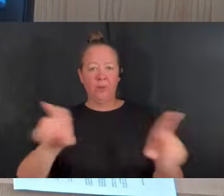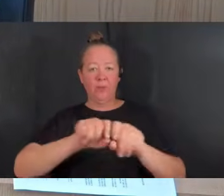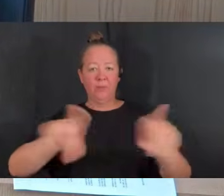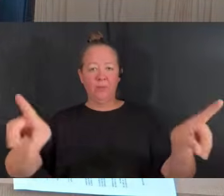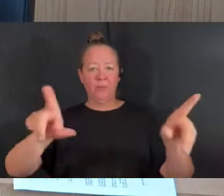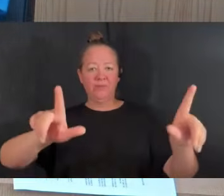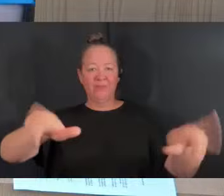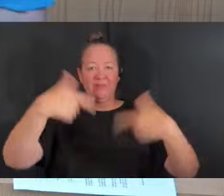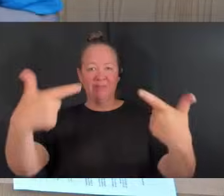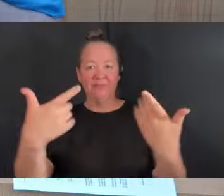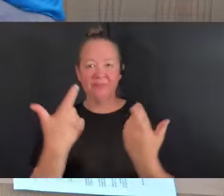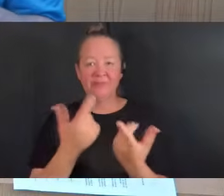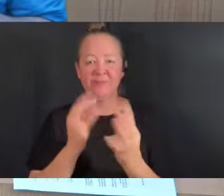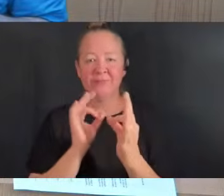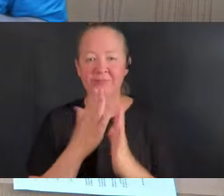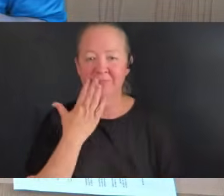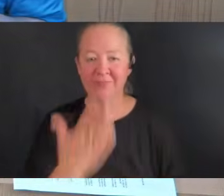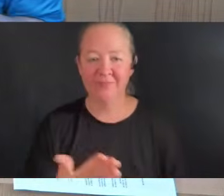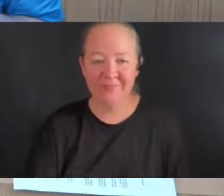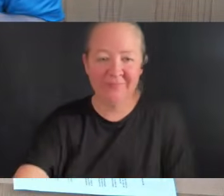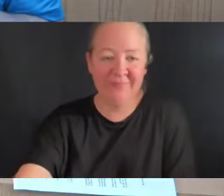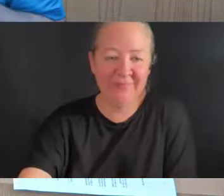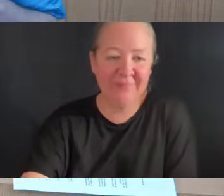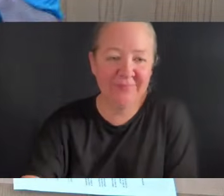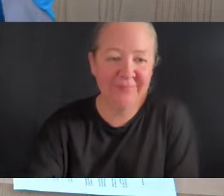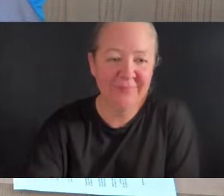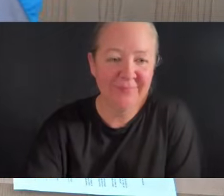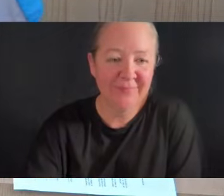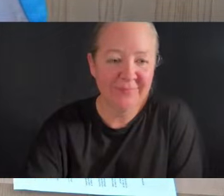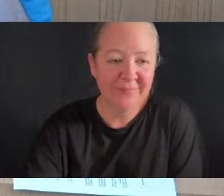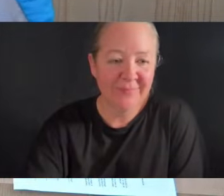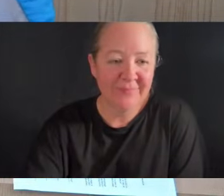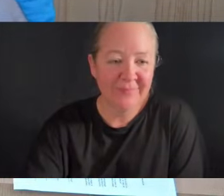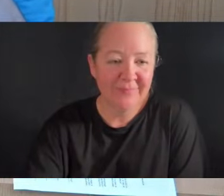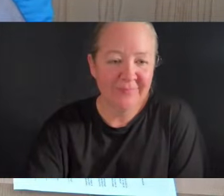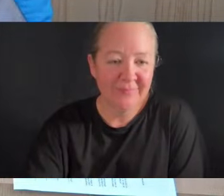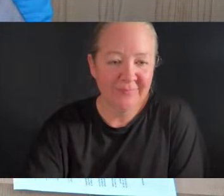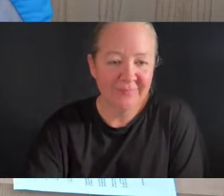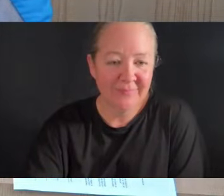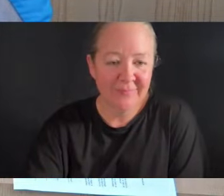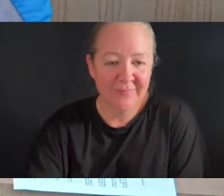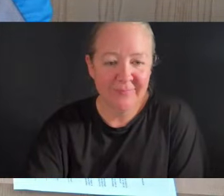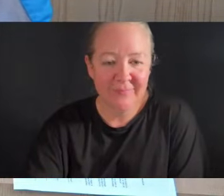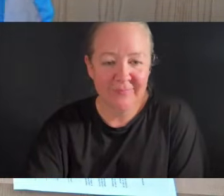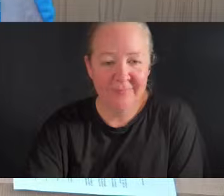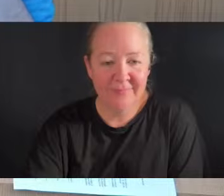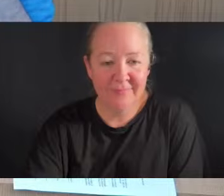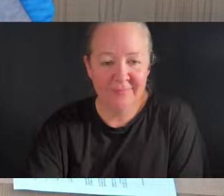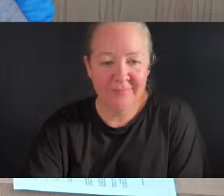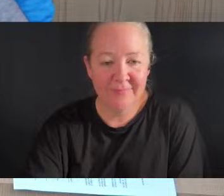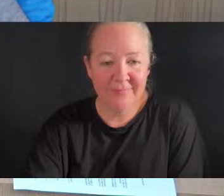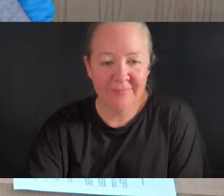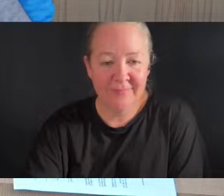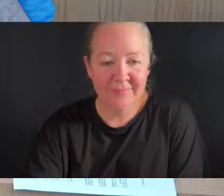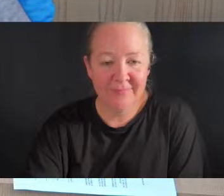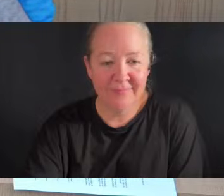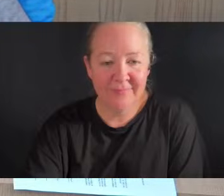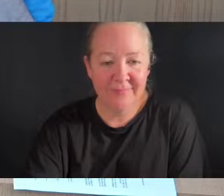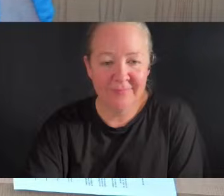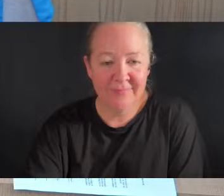Let me now just briefly summarize, and then I'll turn to Mr. Galloway for any corrections or to council for any comments.